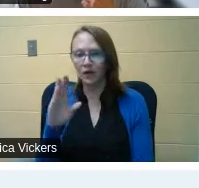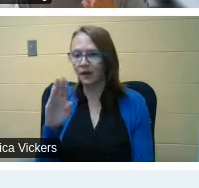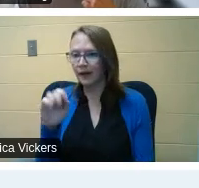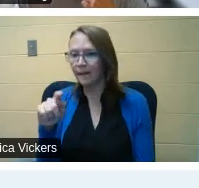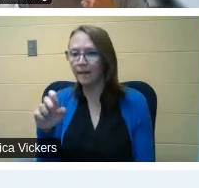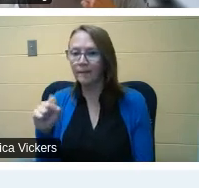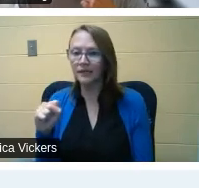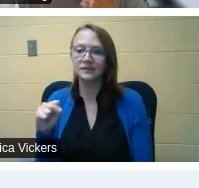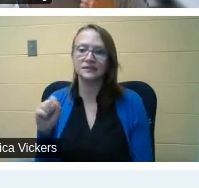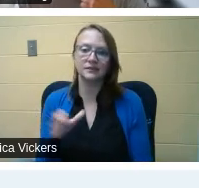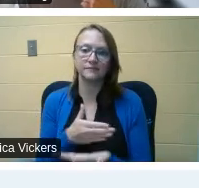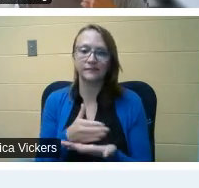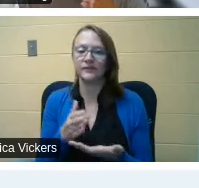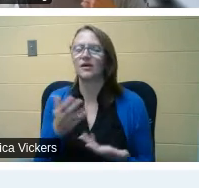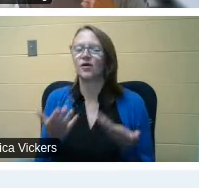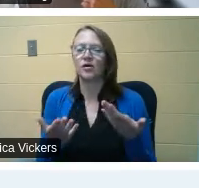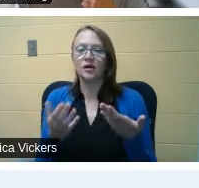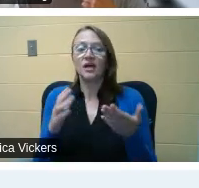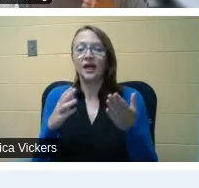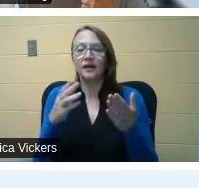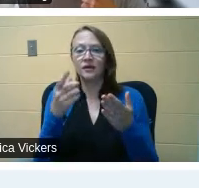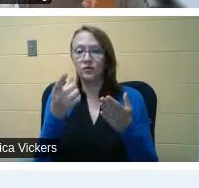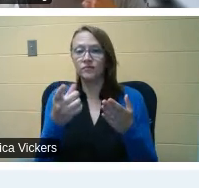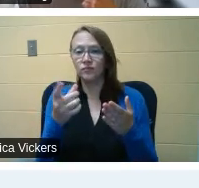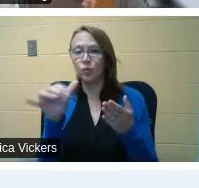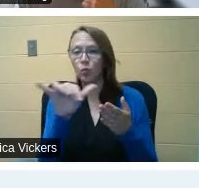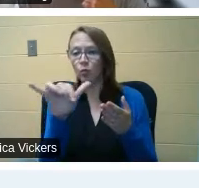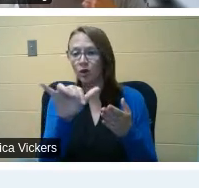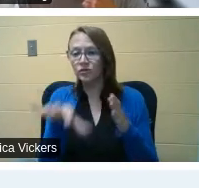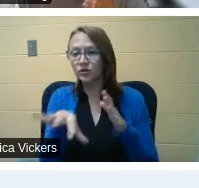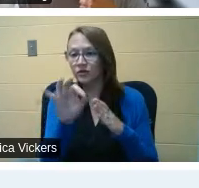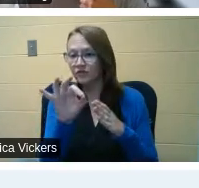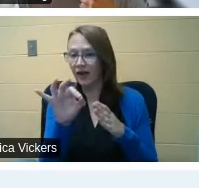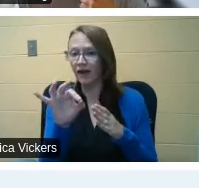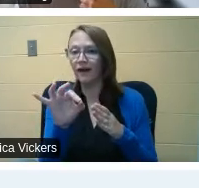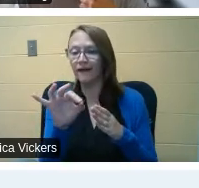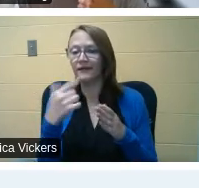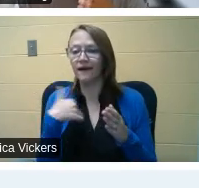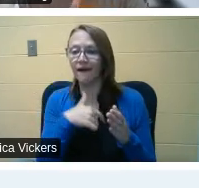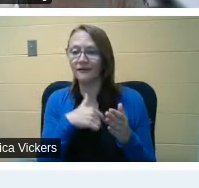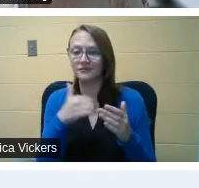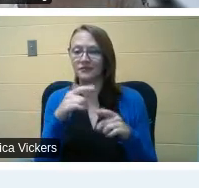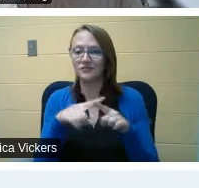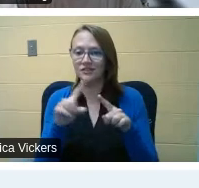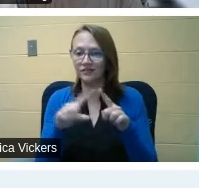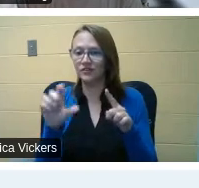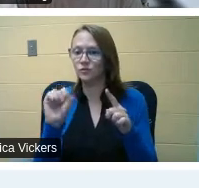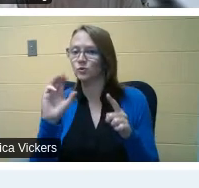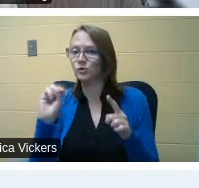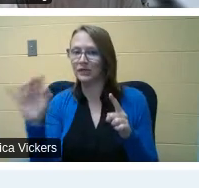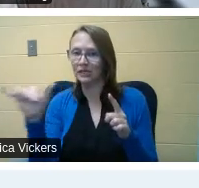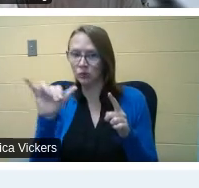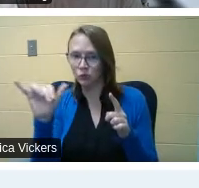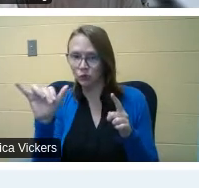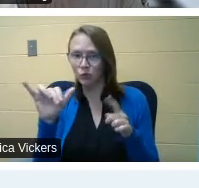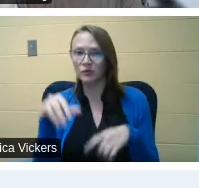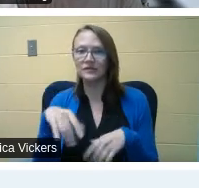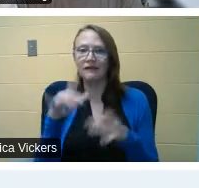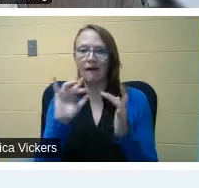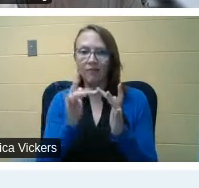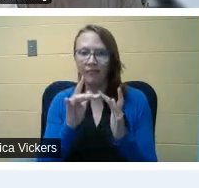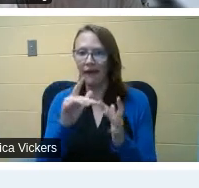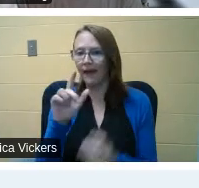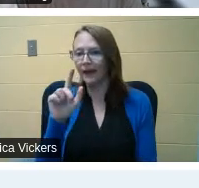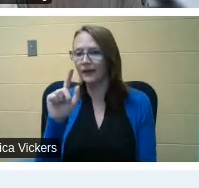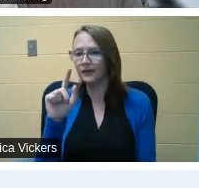also find us on all of these other social media apps. So LinkedIn, Twitter or X, Instagram, and Facebook. We are at OctoStudio app in